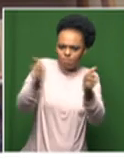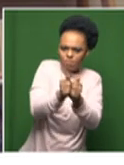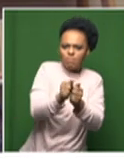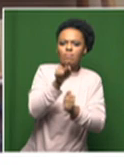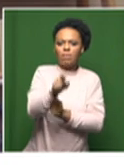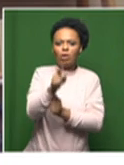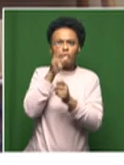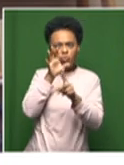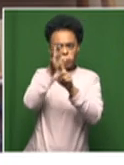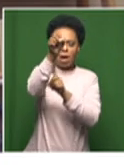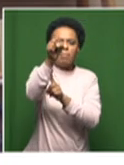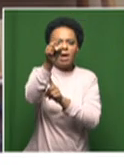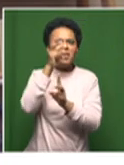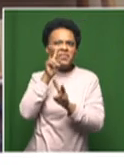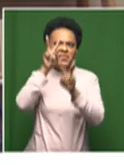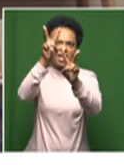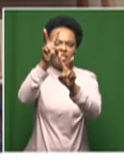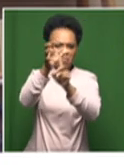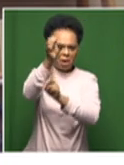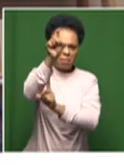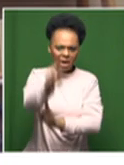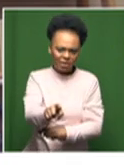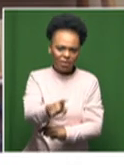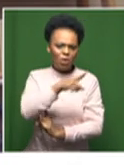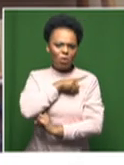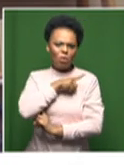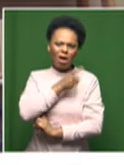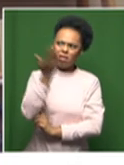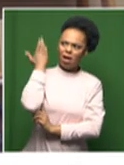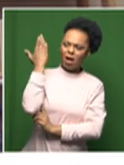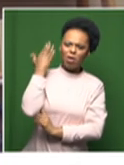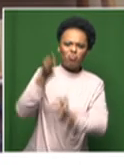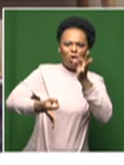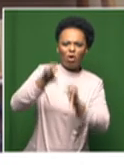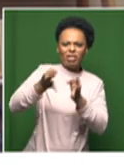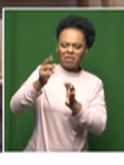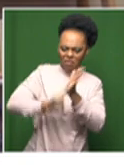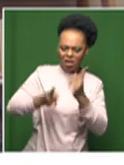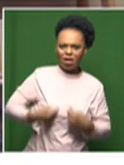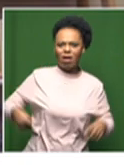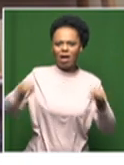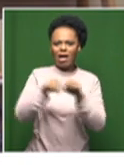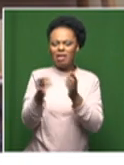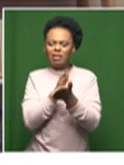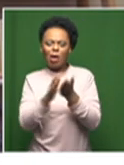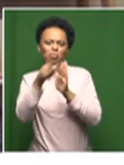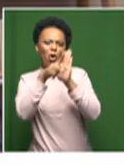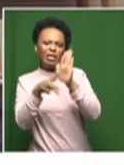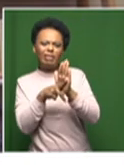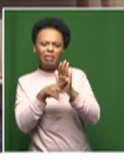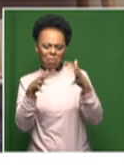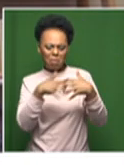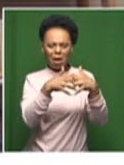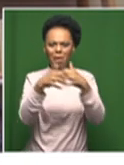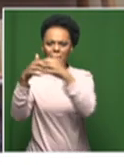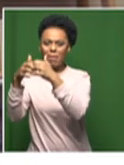that vision. We have to take into account that because of this failure of politics, because of certain policies that we adopted, so neoliberal